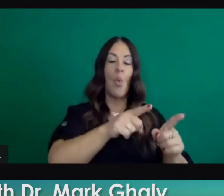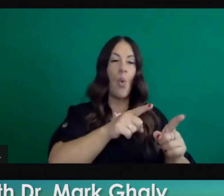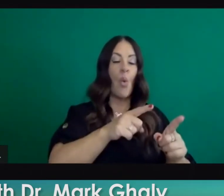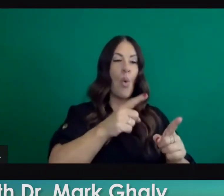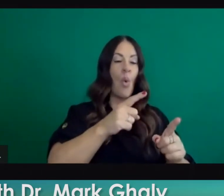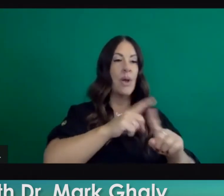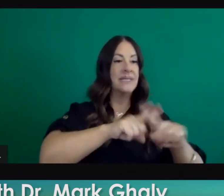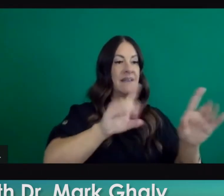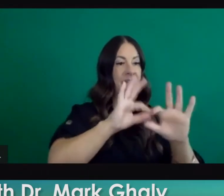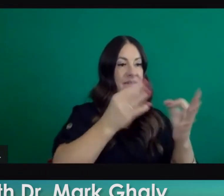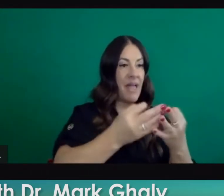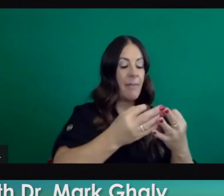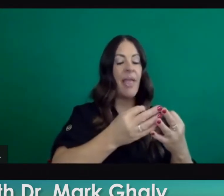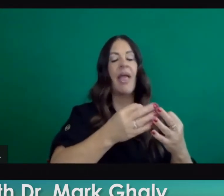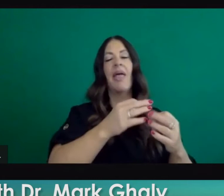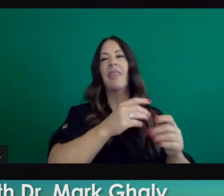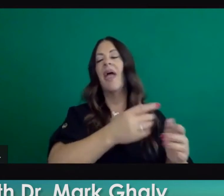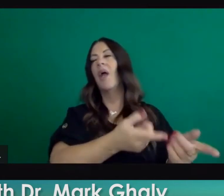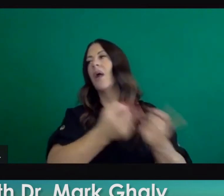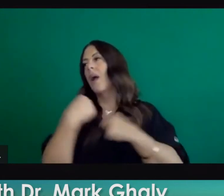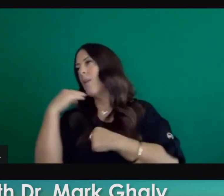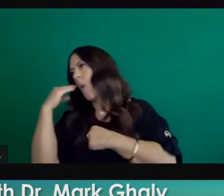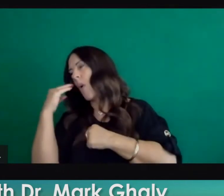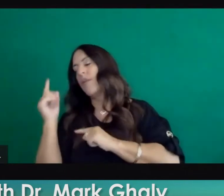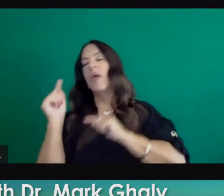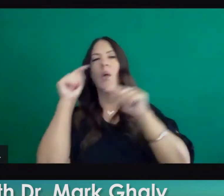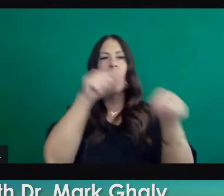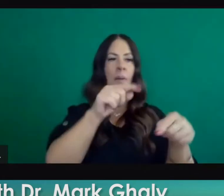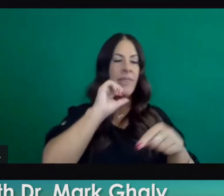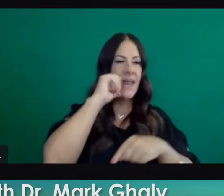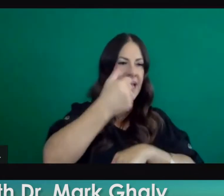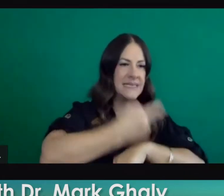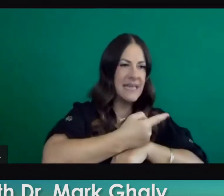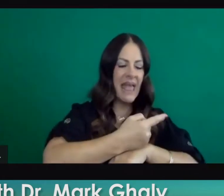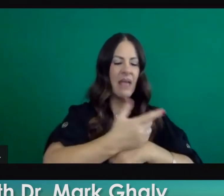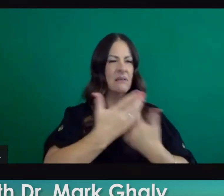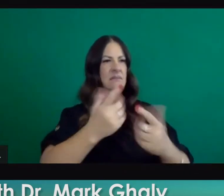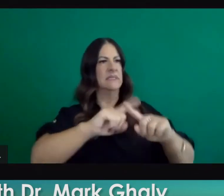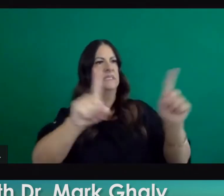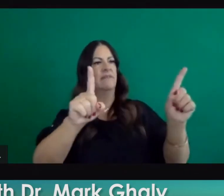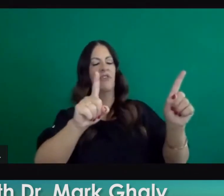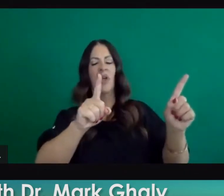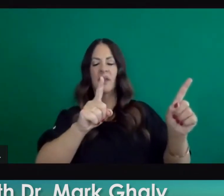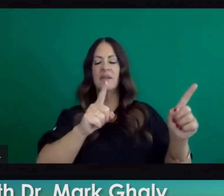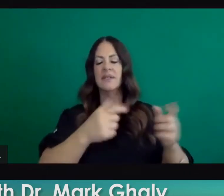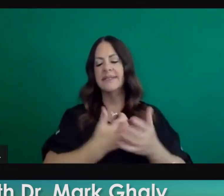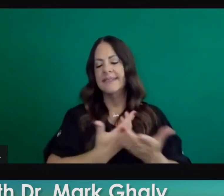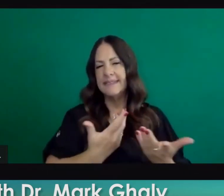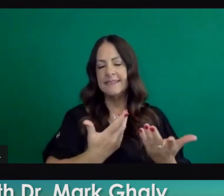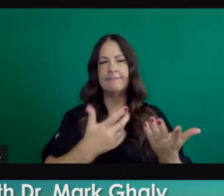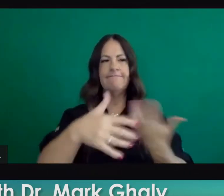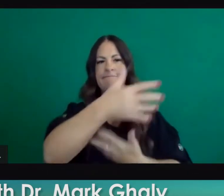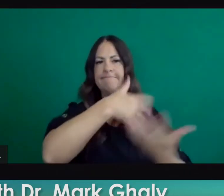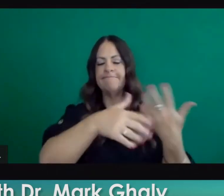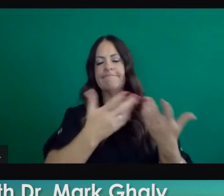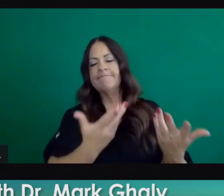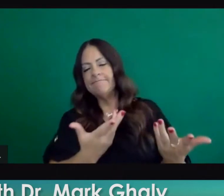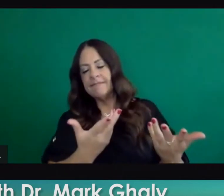and families using the playground than you did the last time you visited. In some of the youth sports activities,